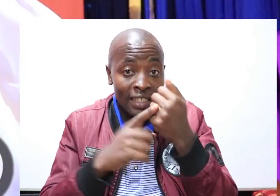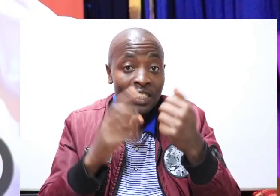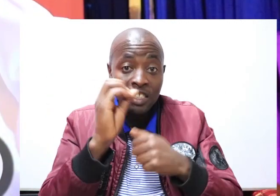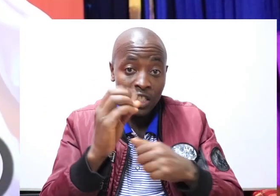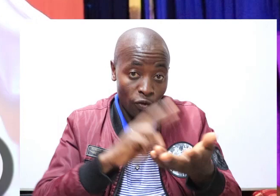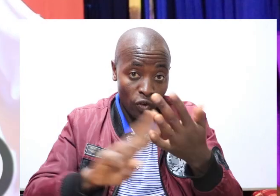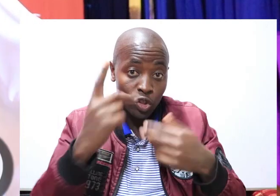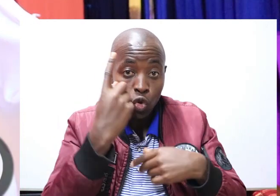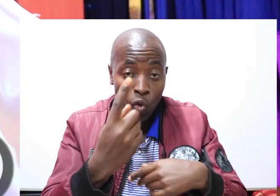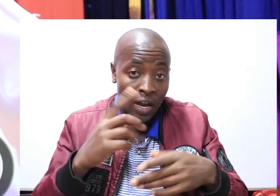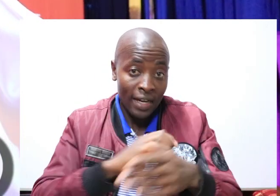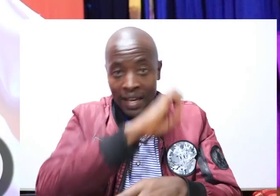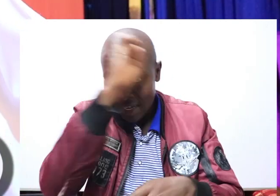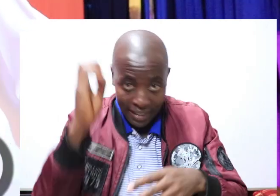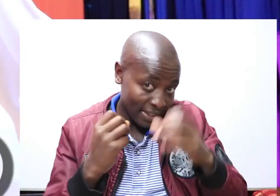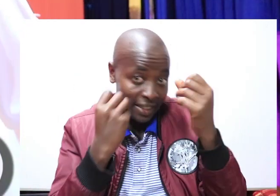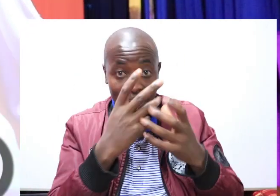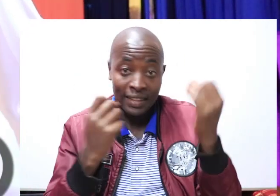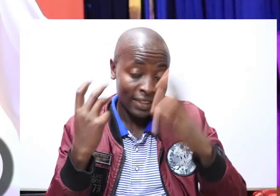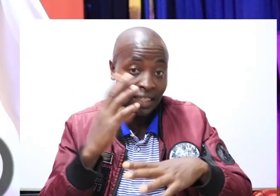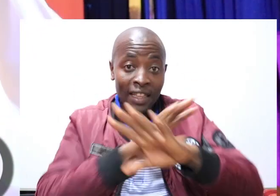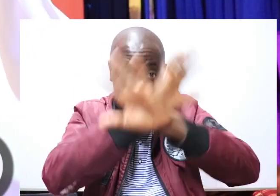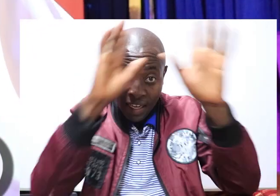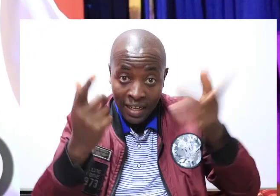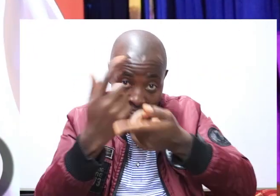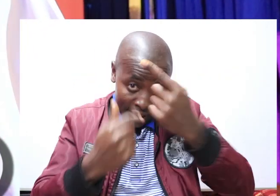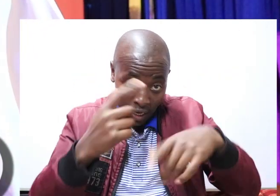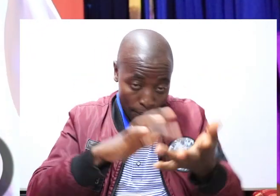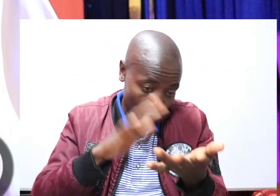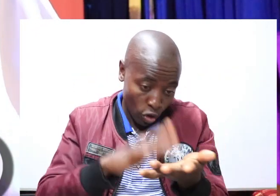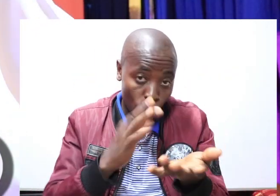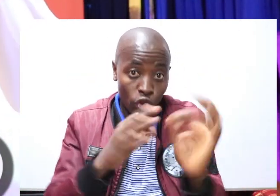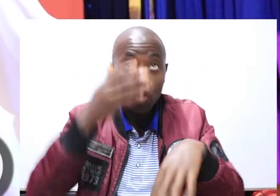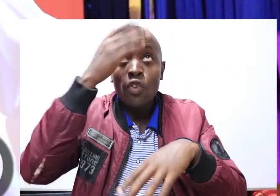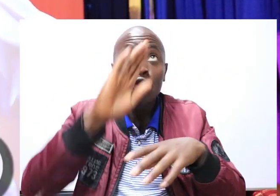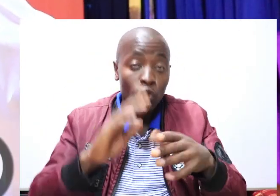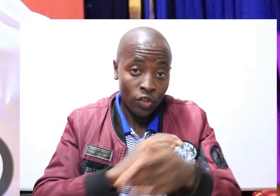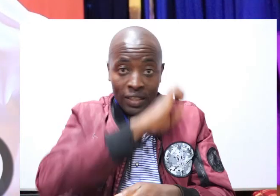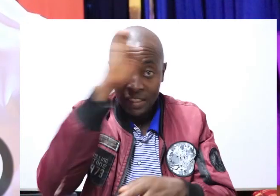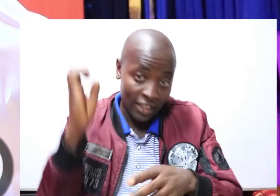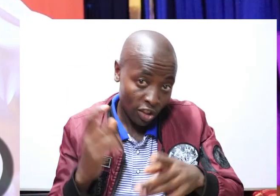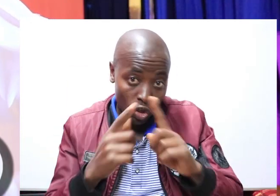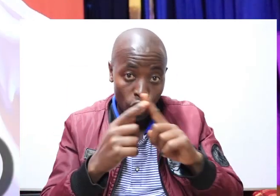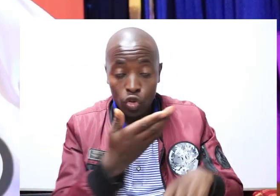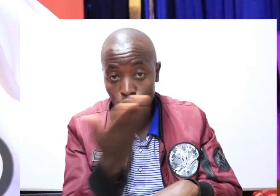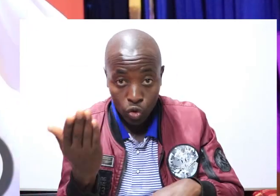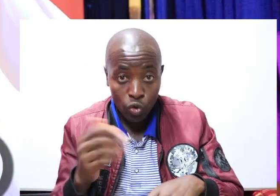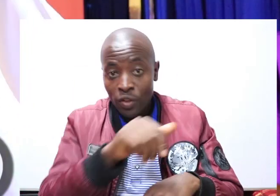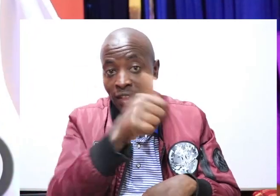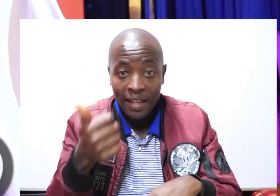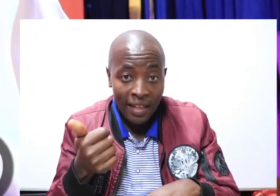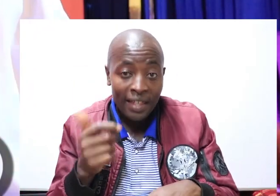that arise and shine, for your light has come and the glory of the Lord is risen upon you. The other